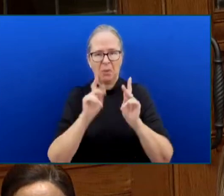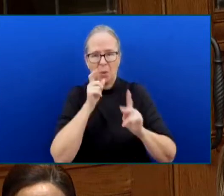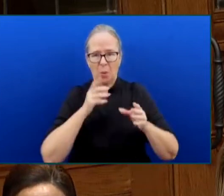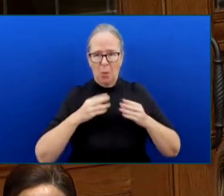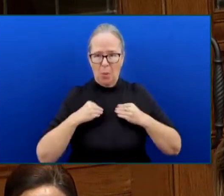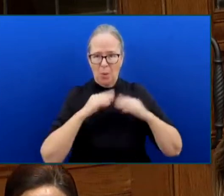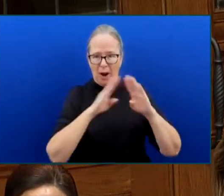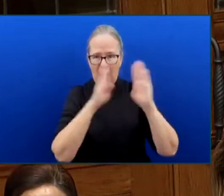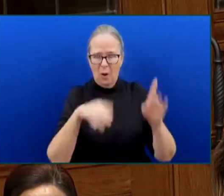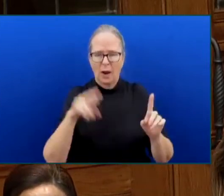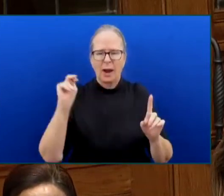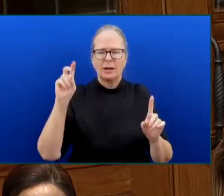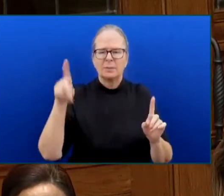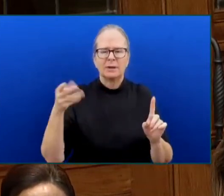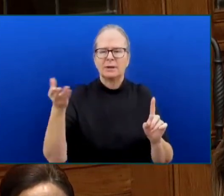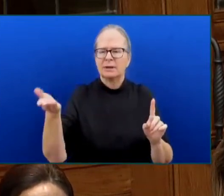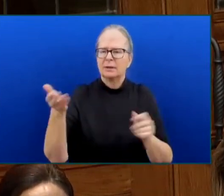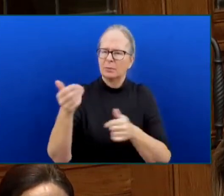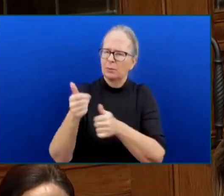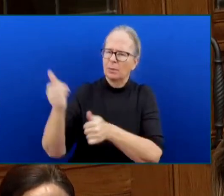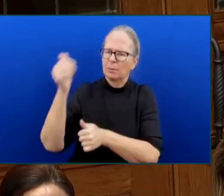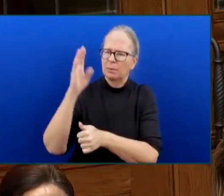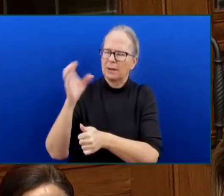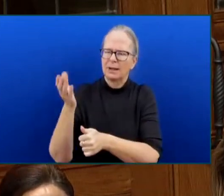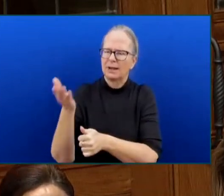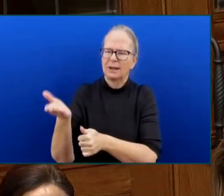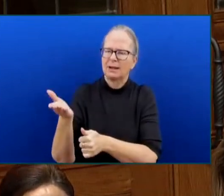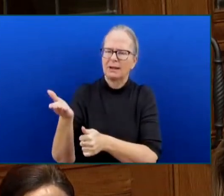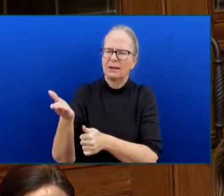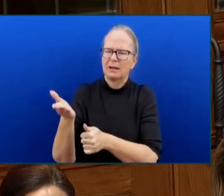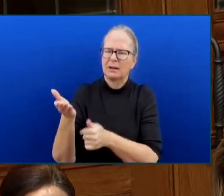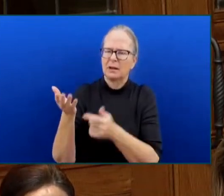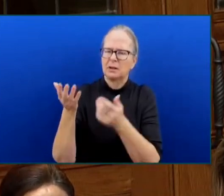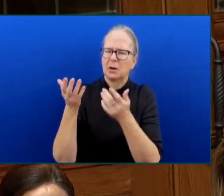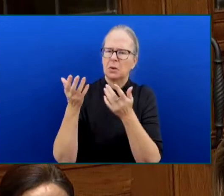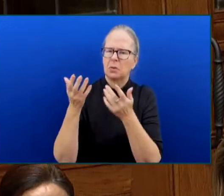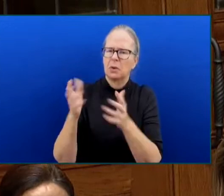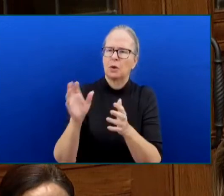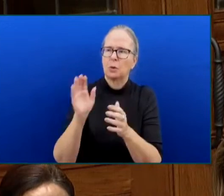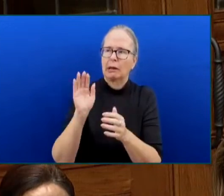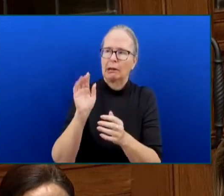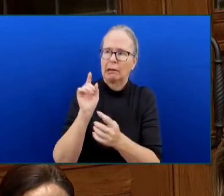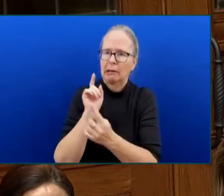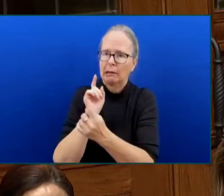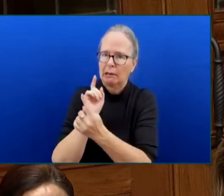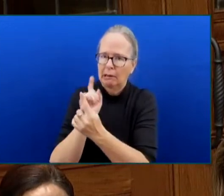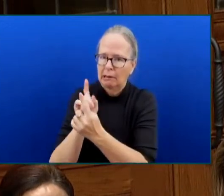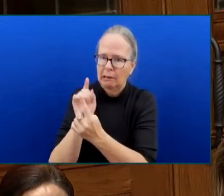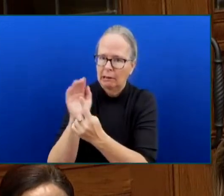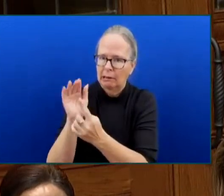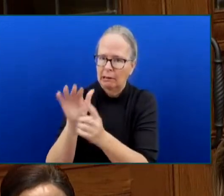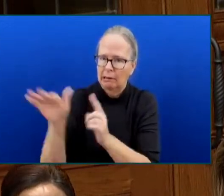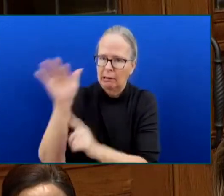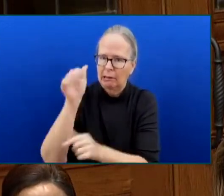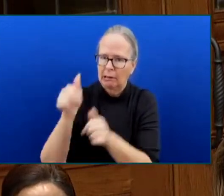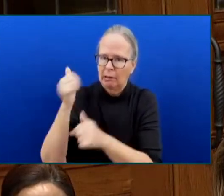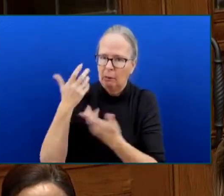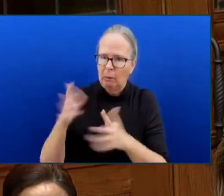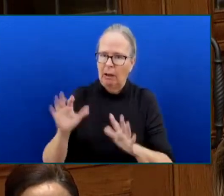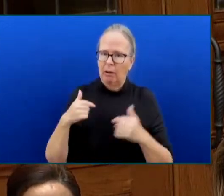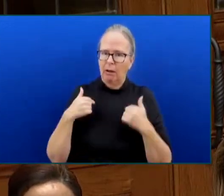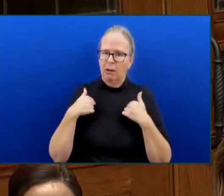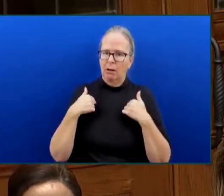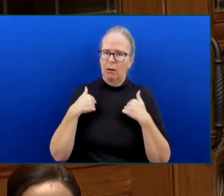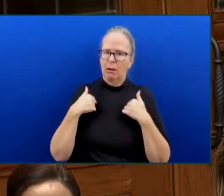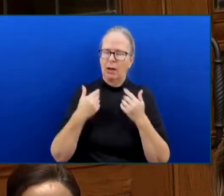to the bigger guy. He only wants to punch down. It's no wonder British Columbians are yet again getting the short end of the